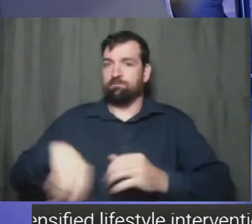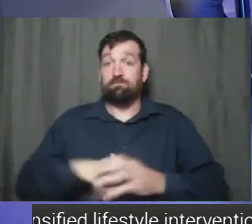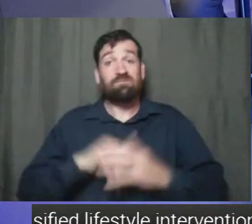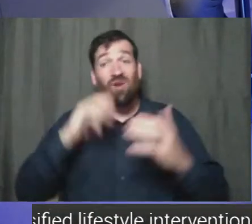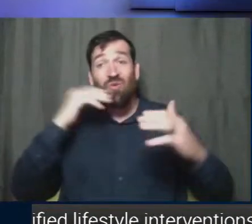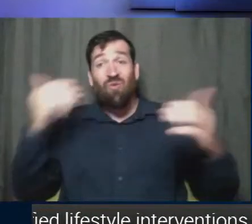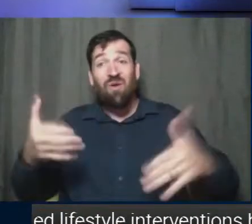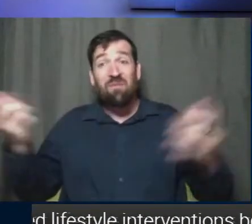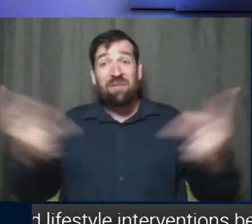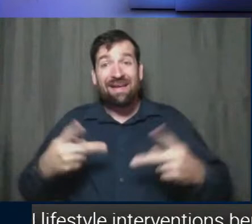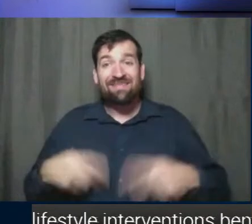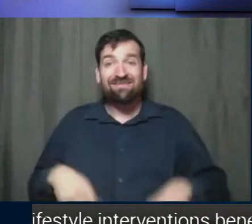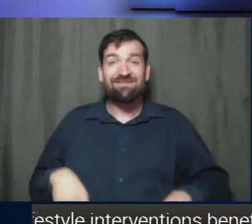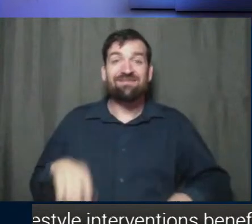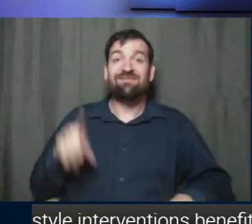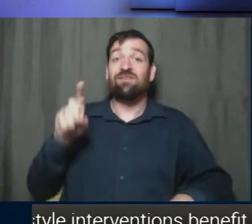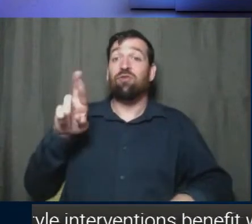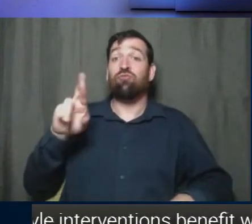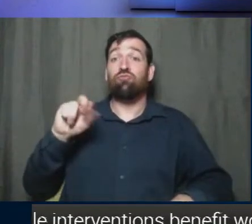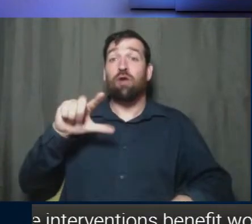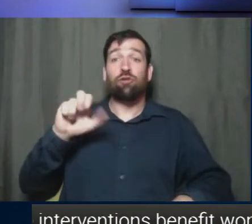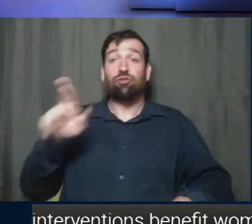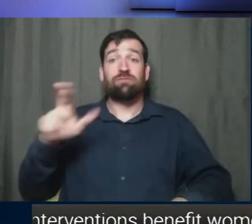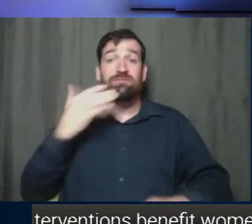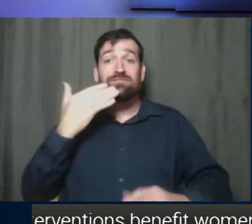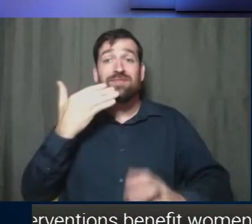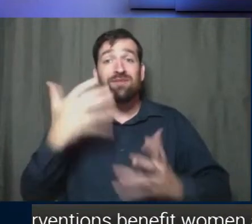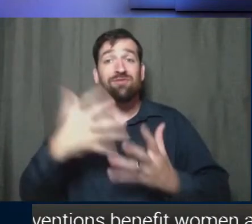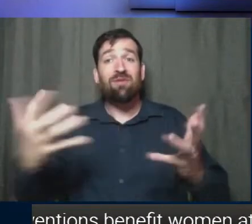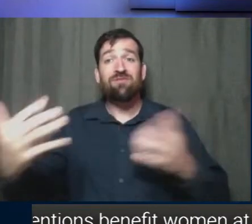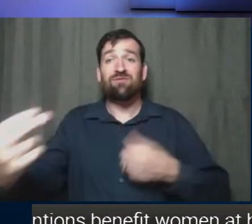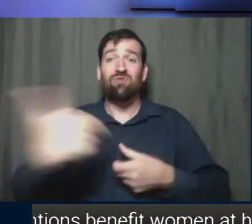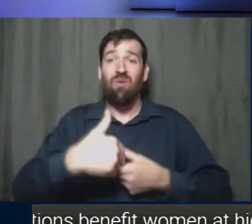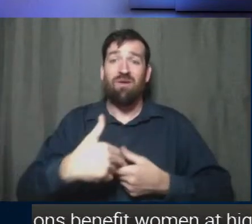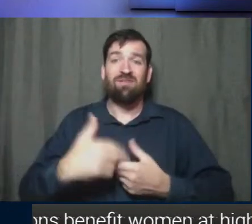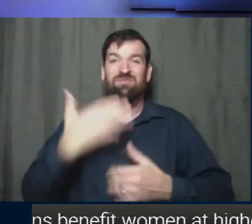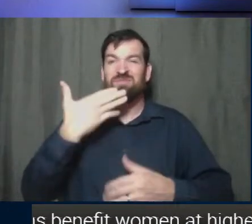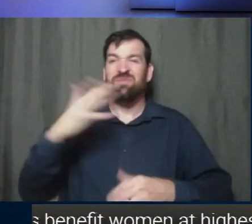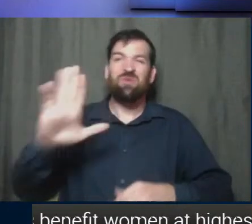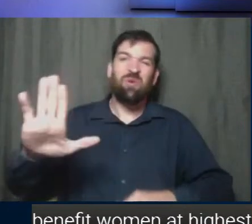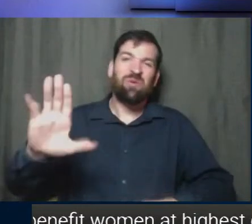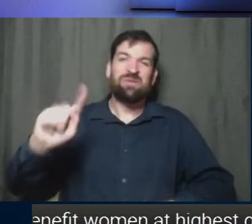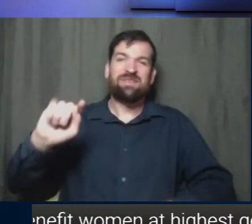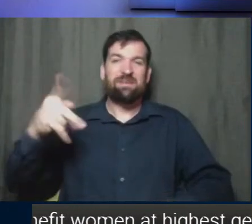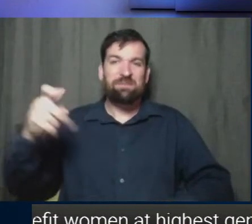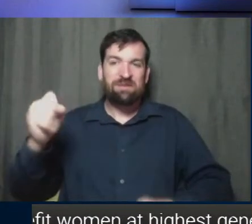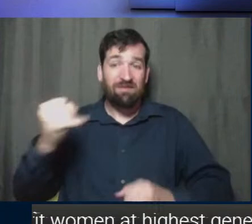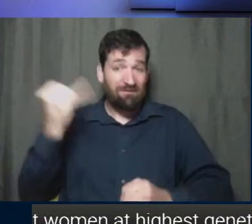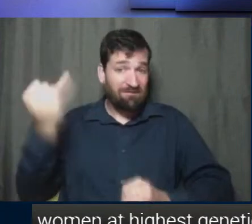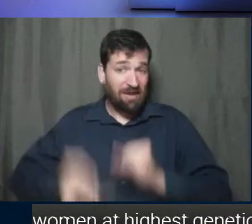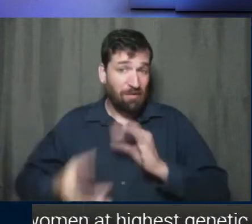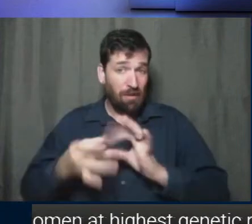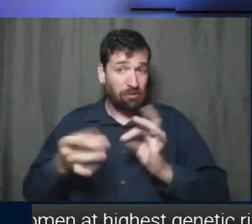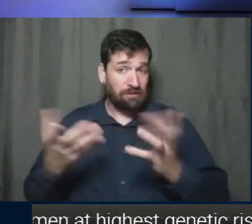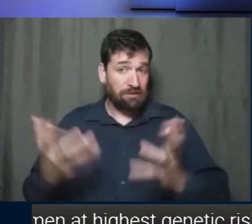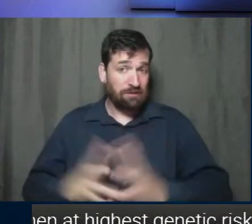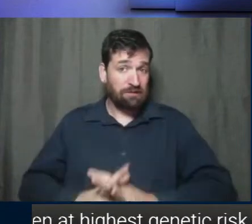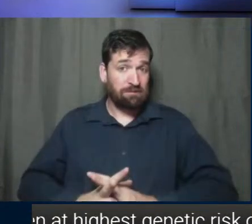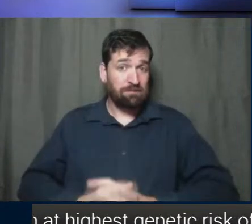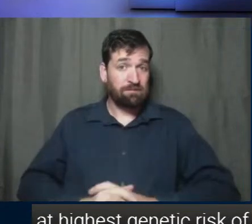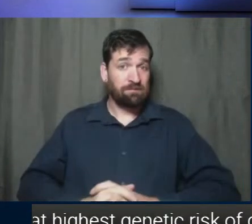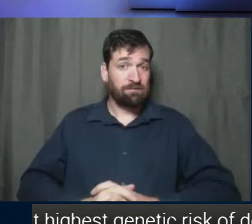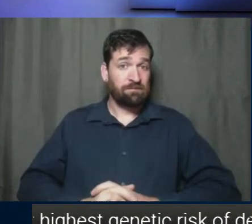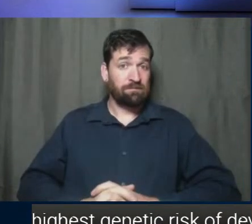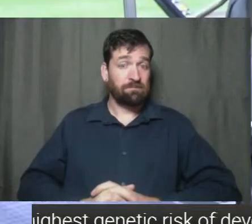right, Roger, thank you so much for joining us today. Thanks for your tips and your insight. Just final thoughts for our viewers today.